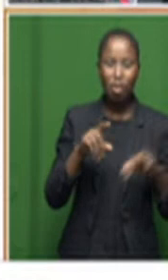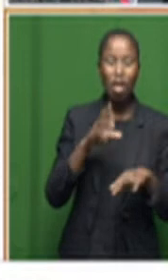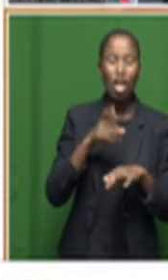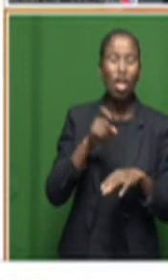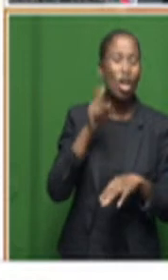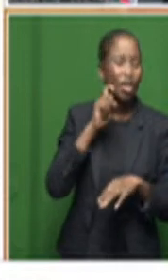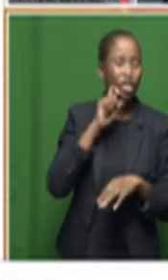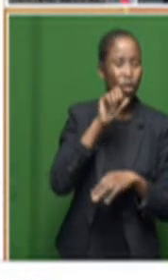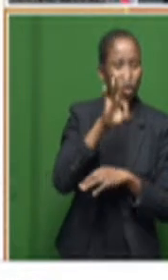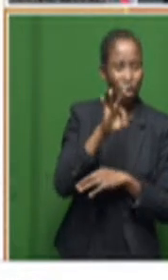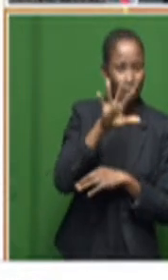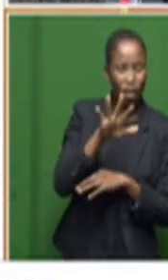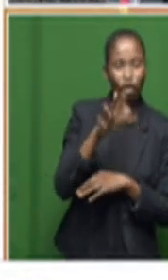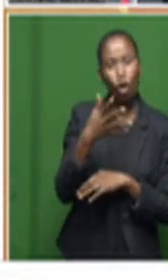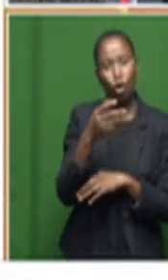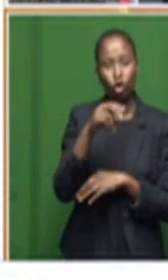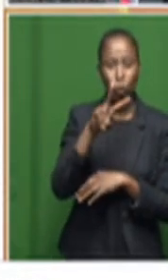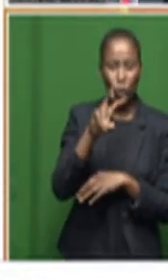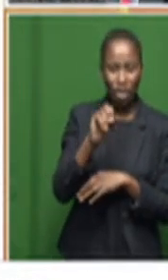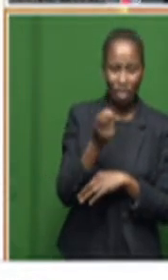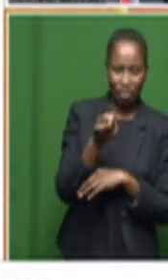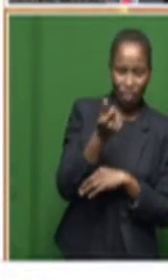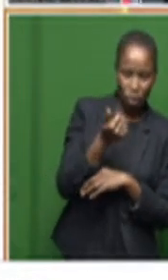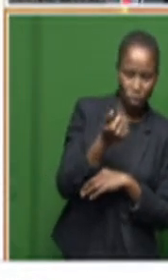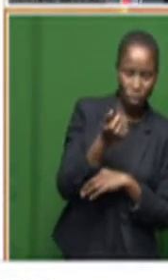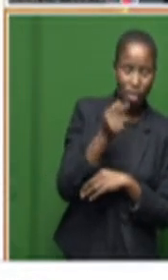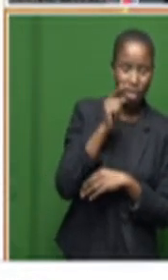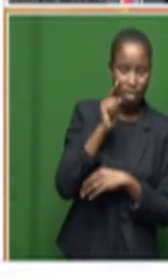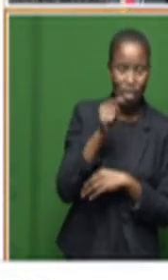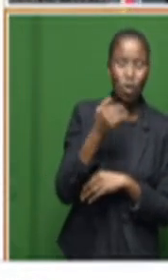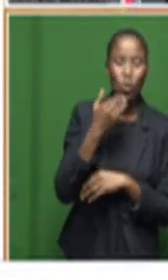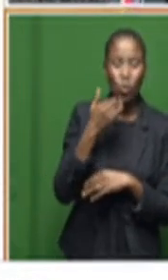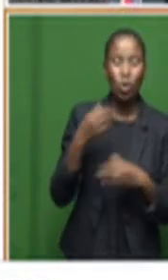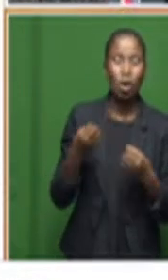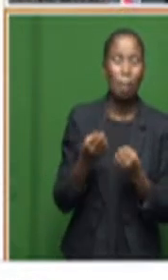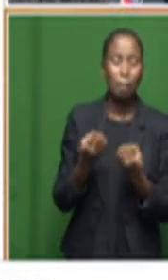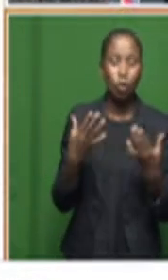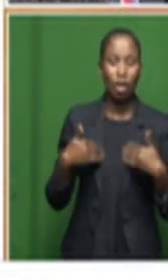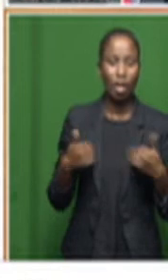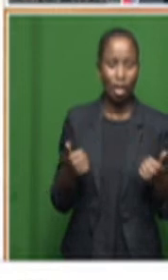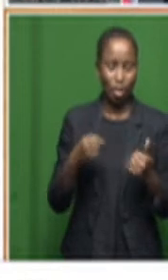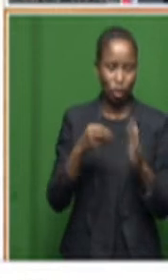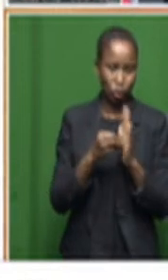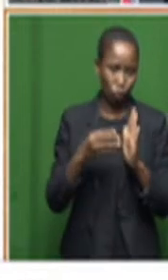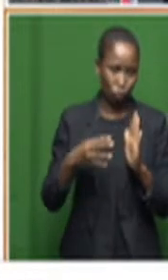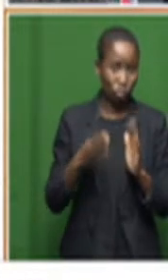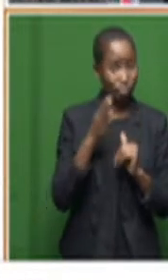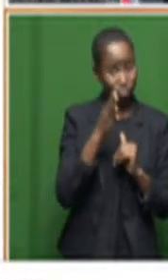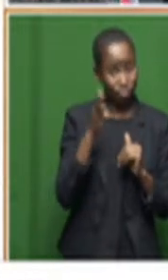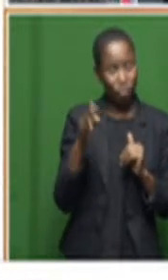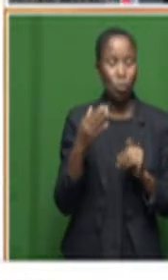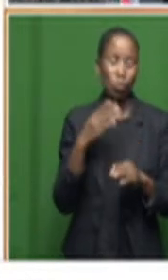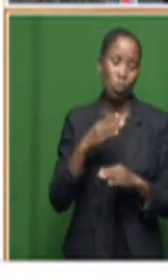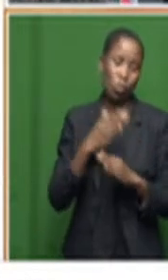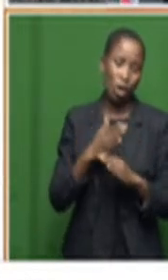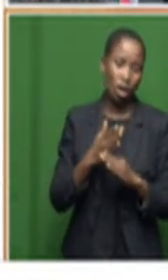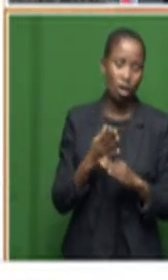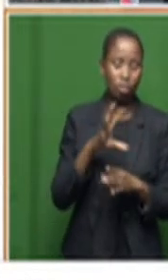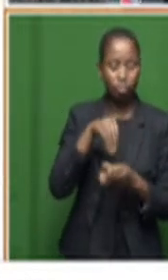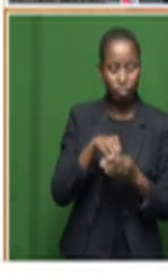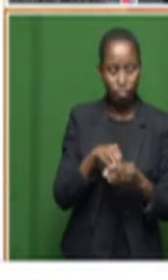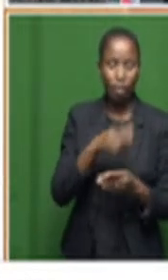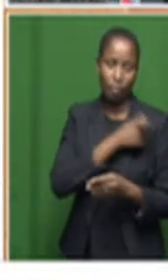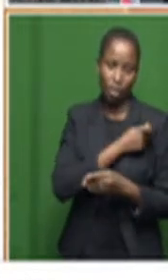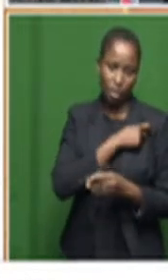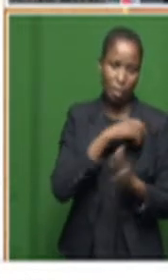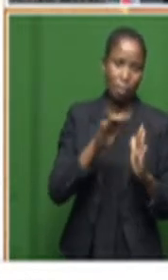or under the age of 20 even. Those are mostly health students who have been working as vaccinators as part of the health